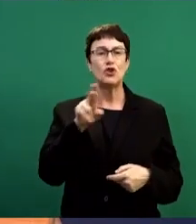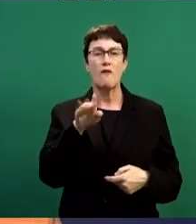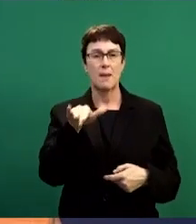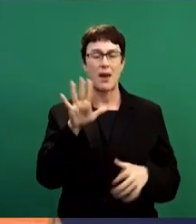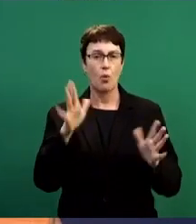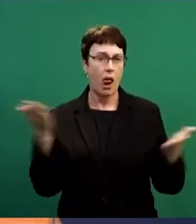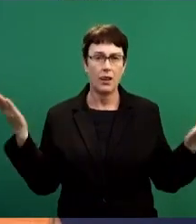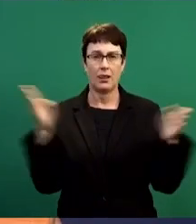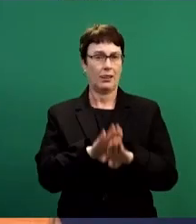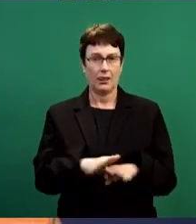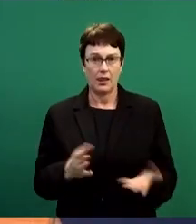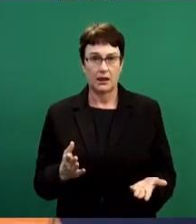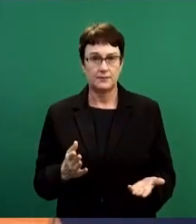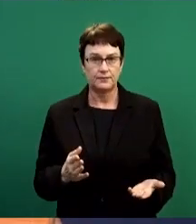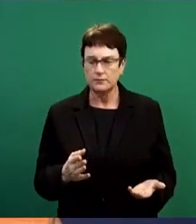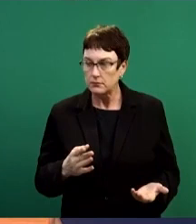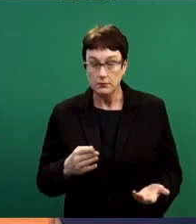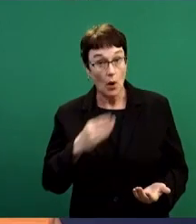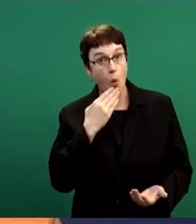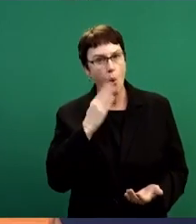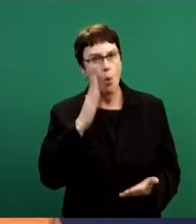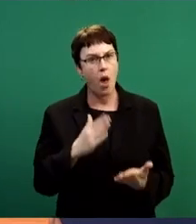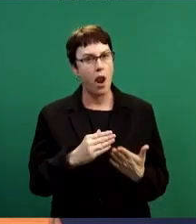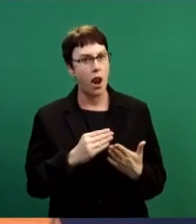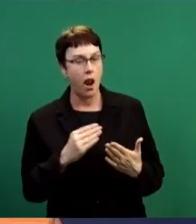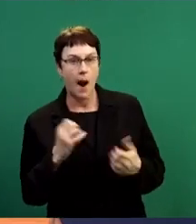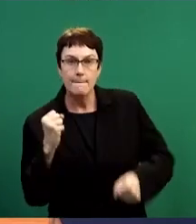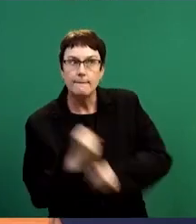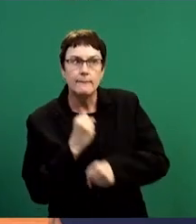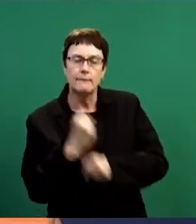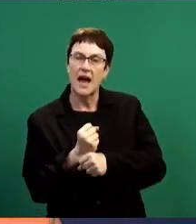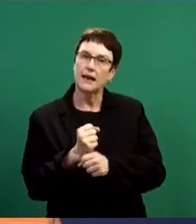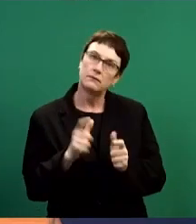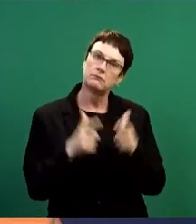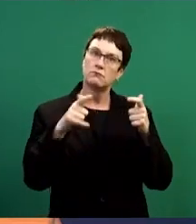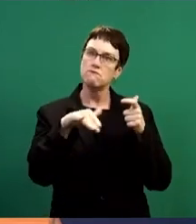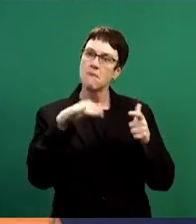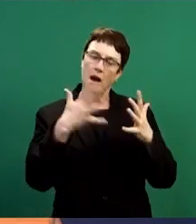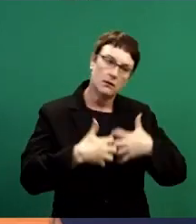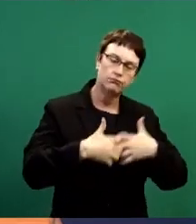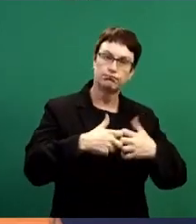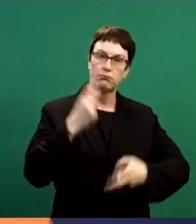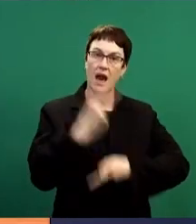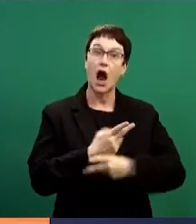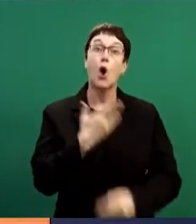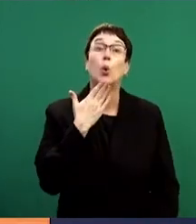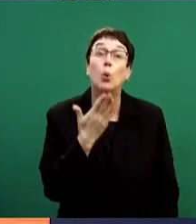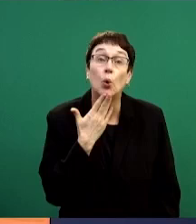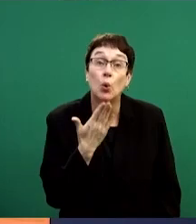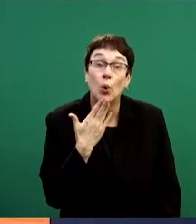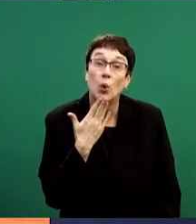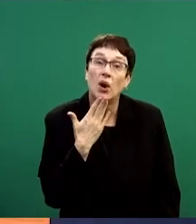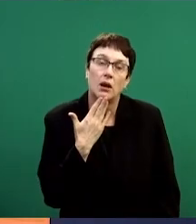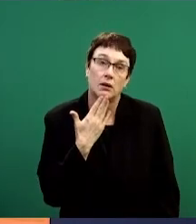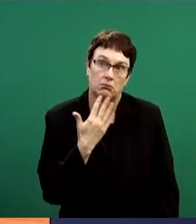going to recapitalize? The taxpayers. Who are the taxpayers represented by? The Treasury. So we'll go and knock at the door of the